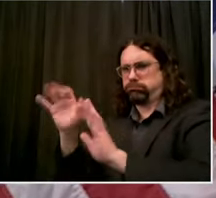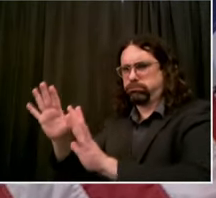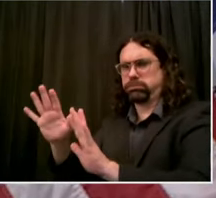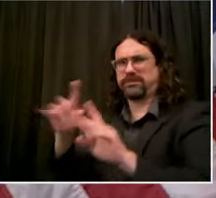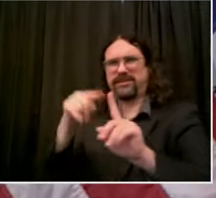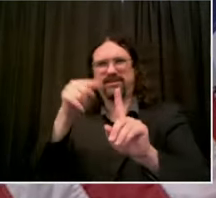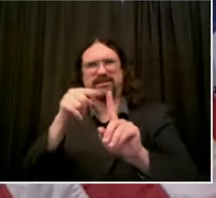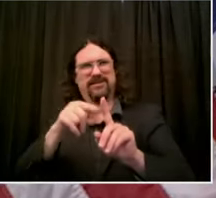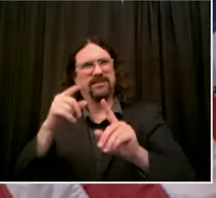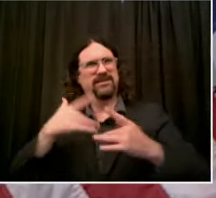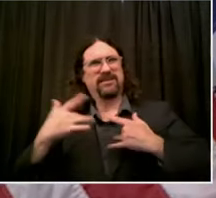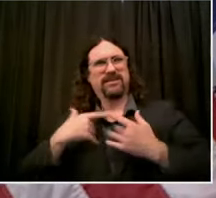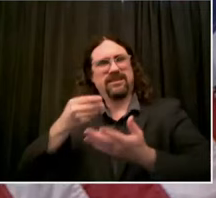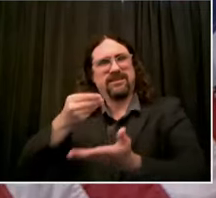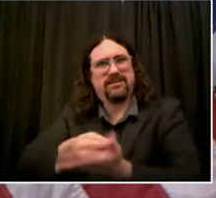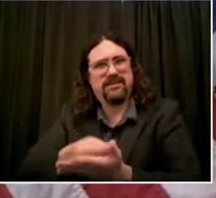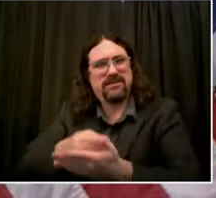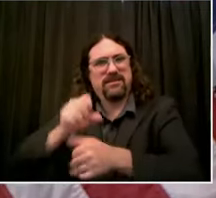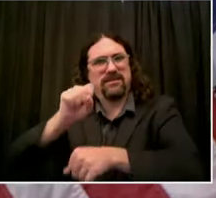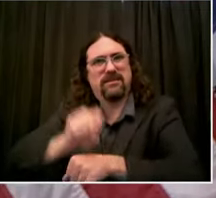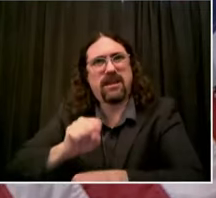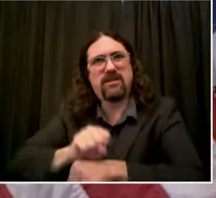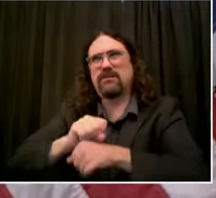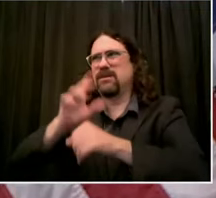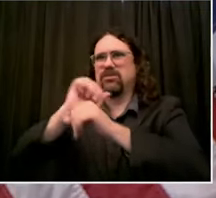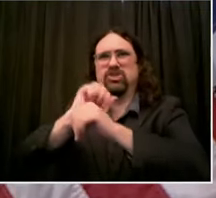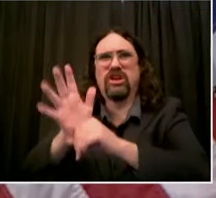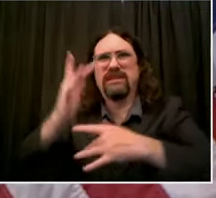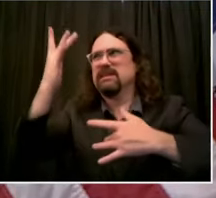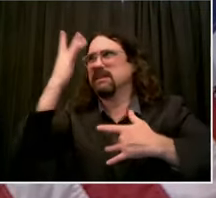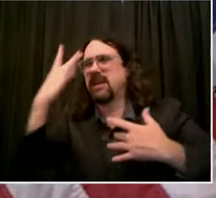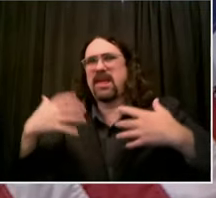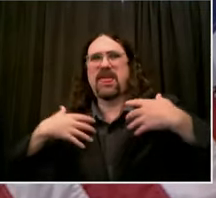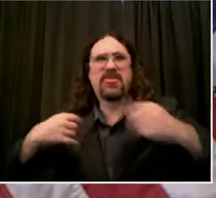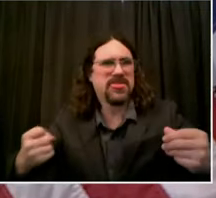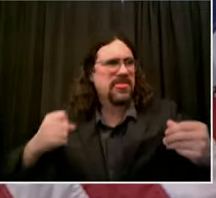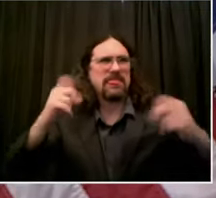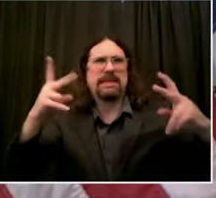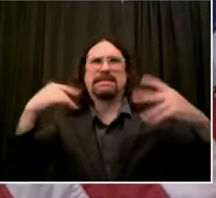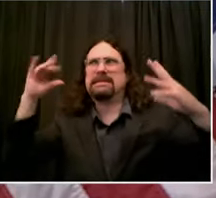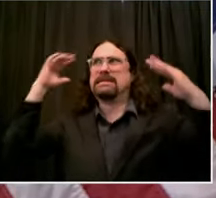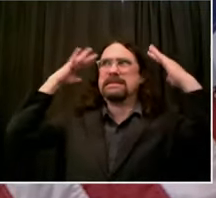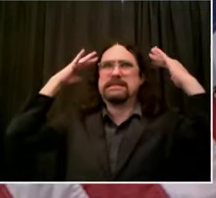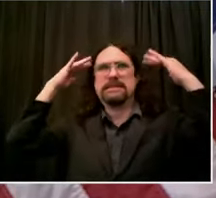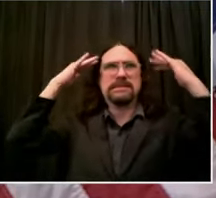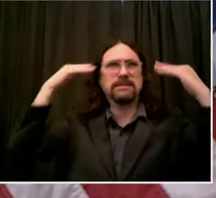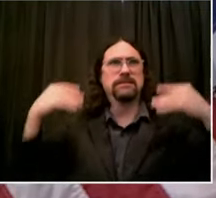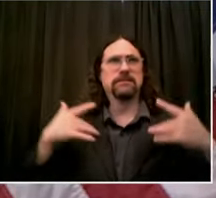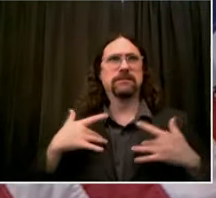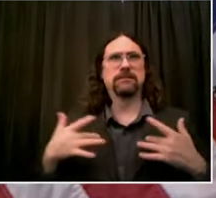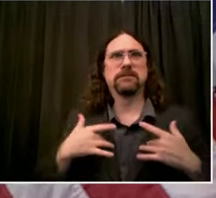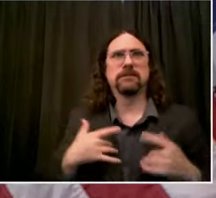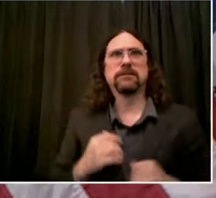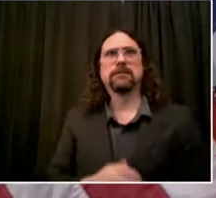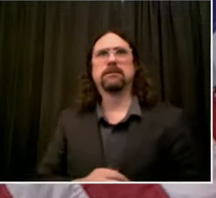all of you have done an amazing job of fighting back this disease, and now we gotta go finish that job, and we gotta restart for the good